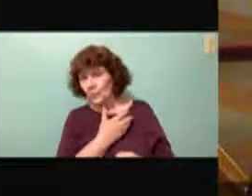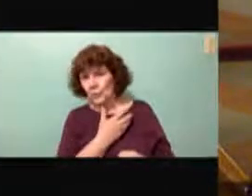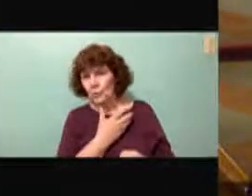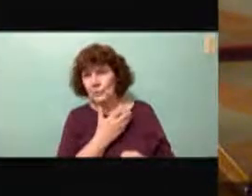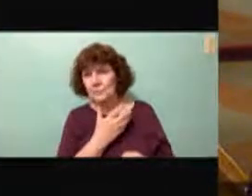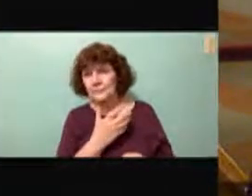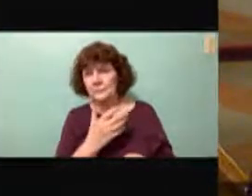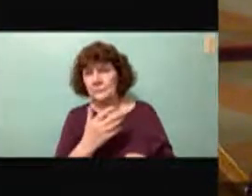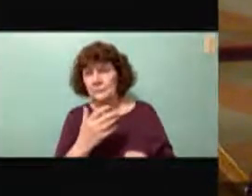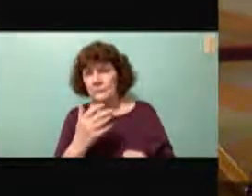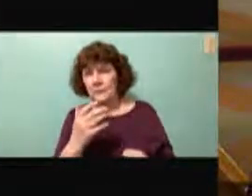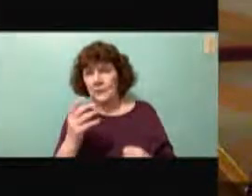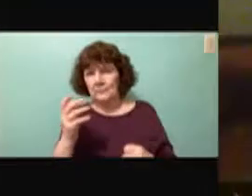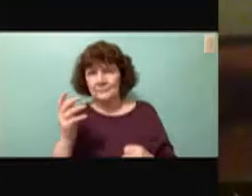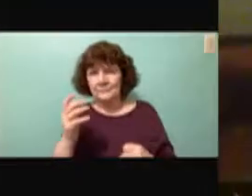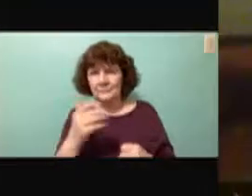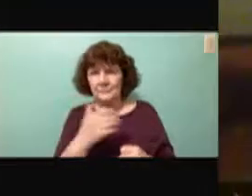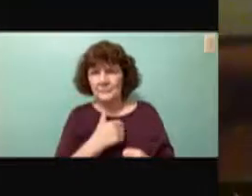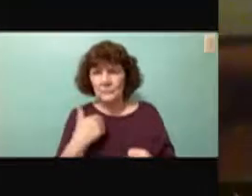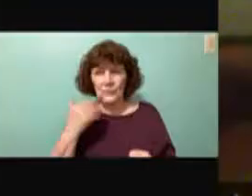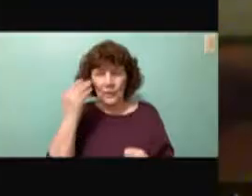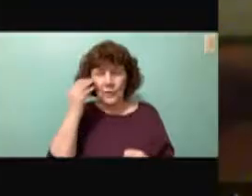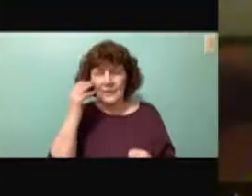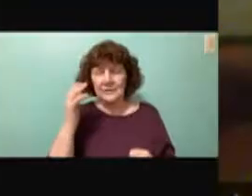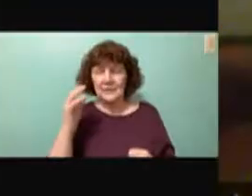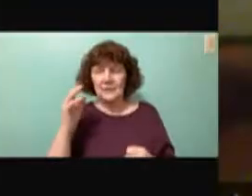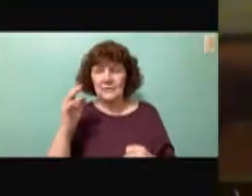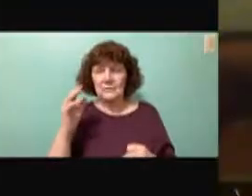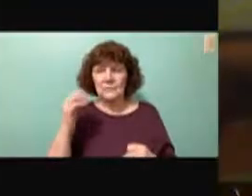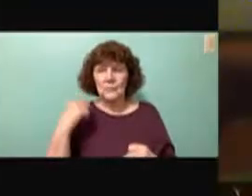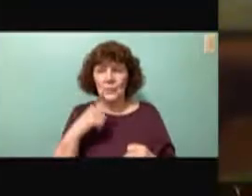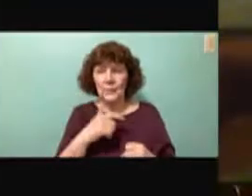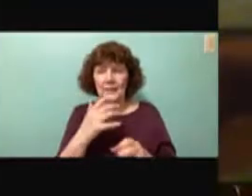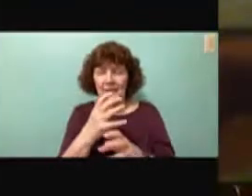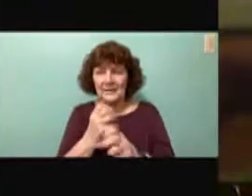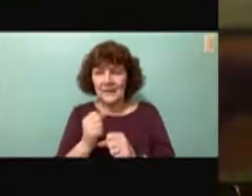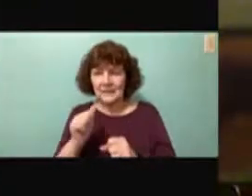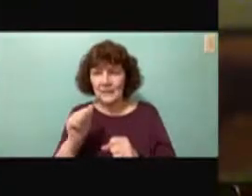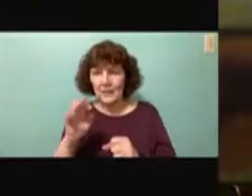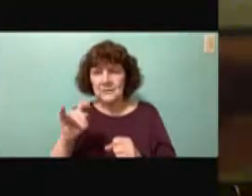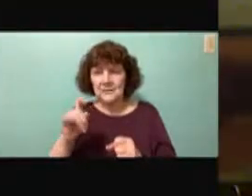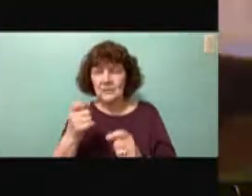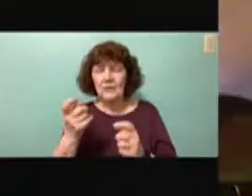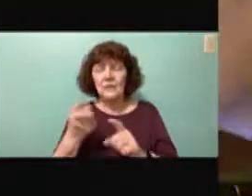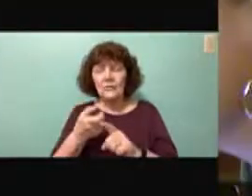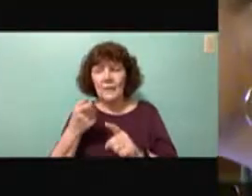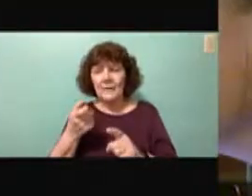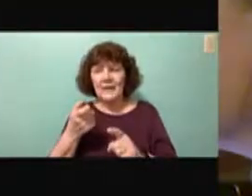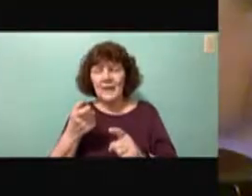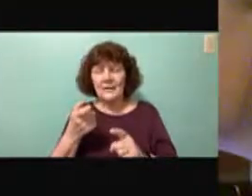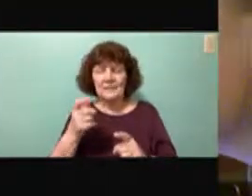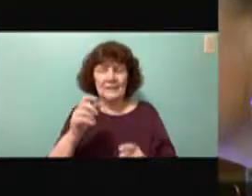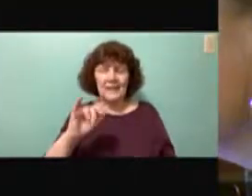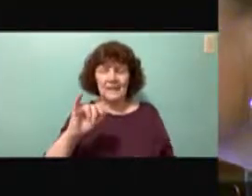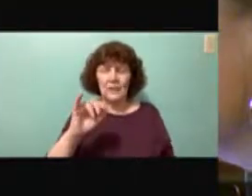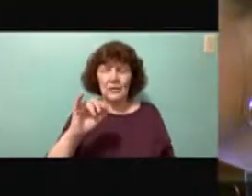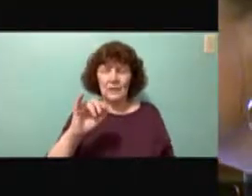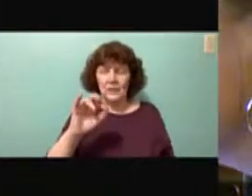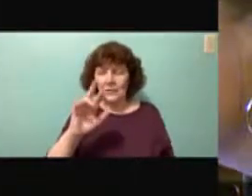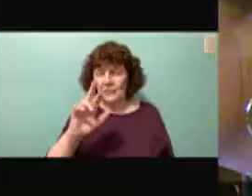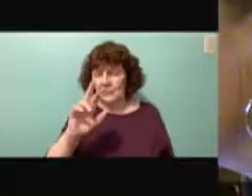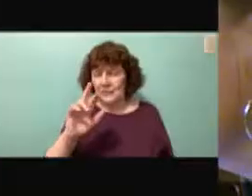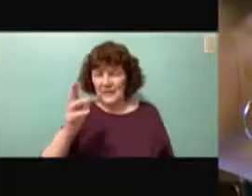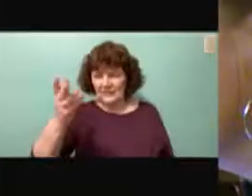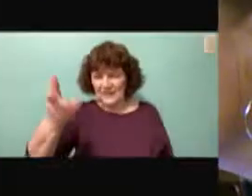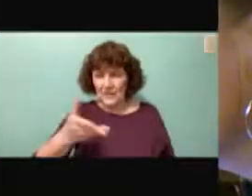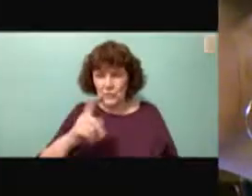that the MRO items are in fact procured through the invitation for bid process. So I just may have misunderstood the reference